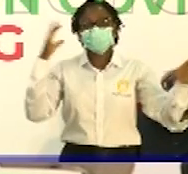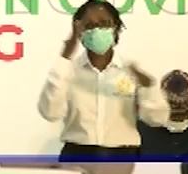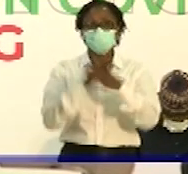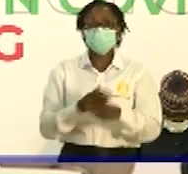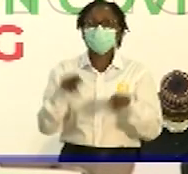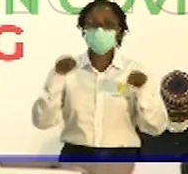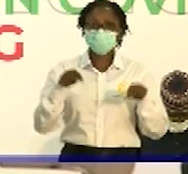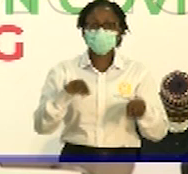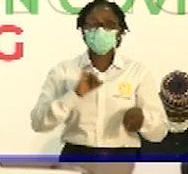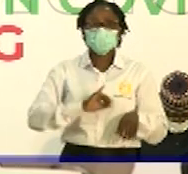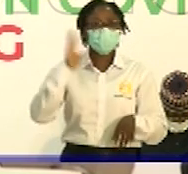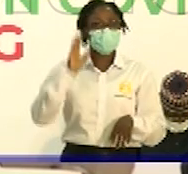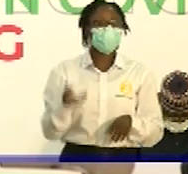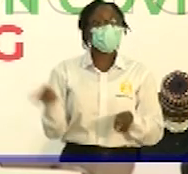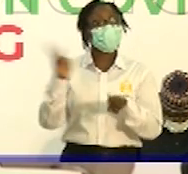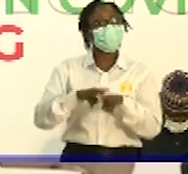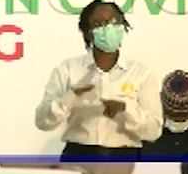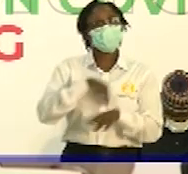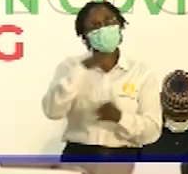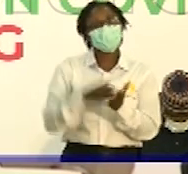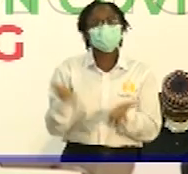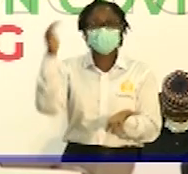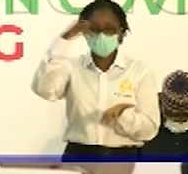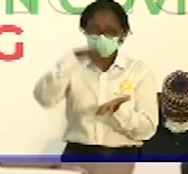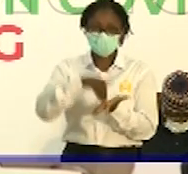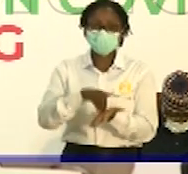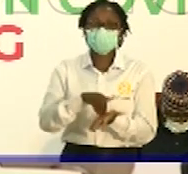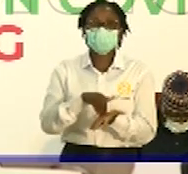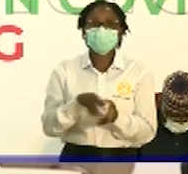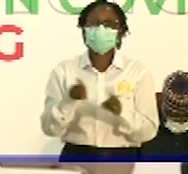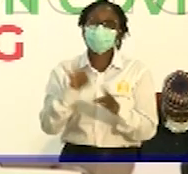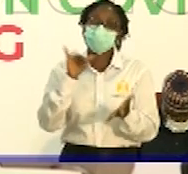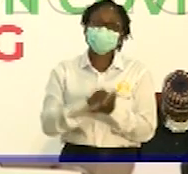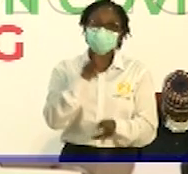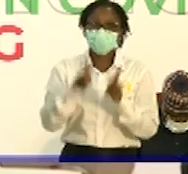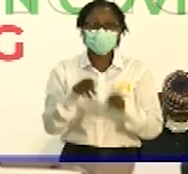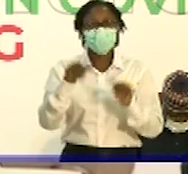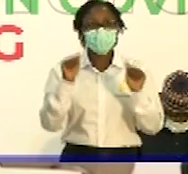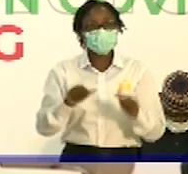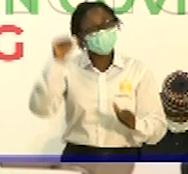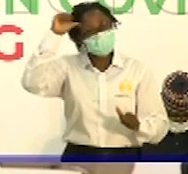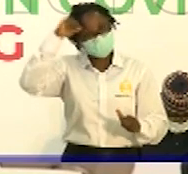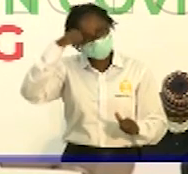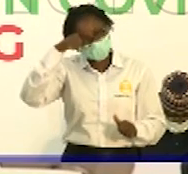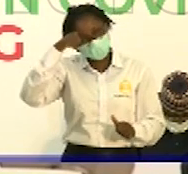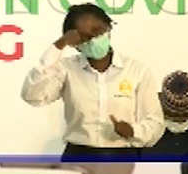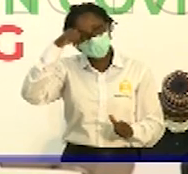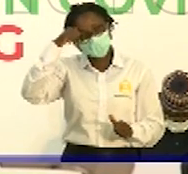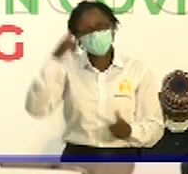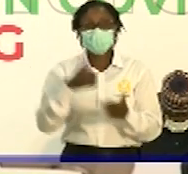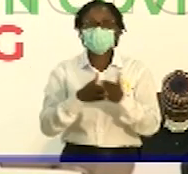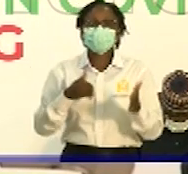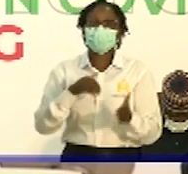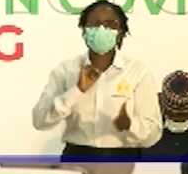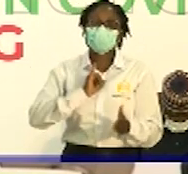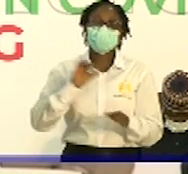be reiterating parts of the protocol again so that people can be reminded. Before I